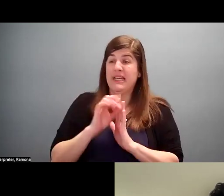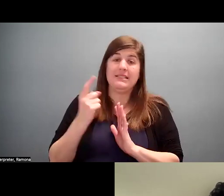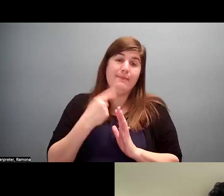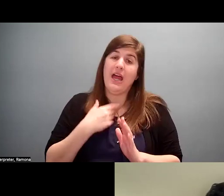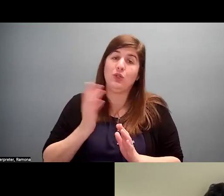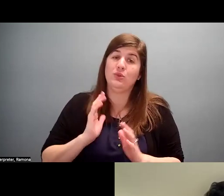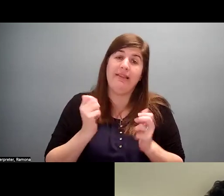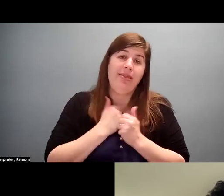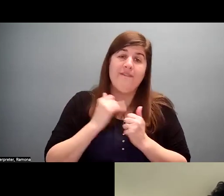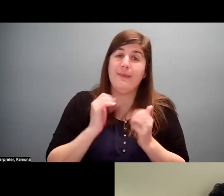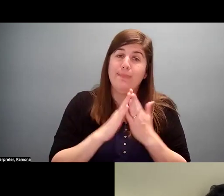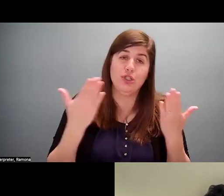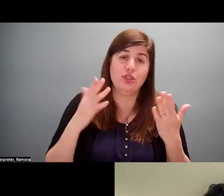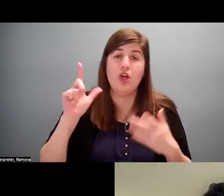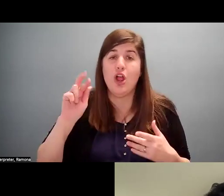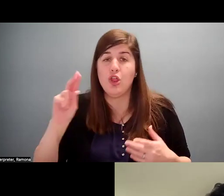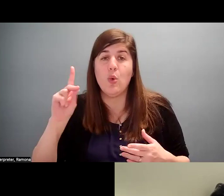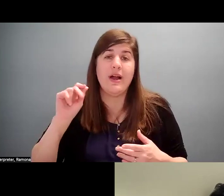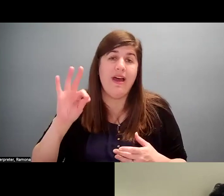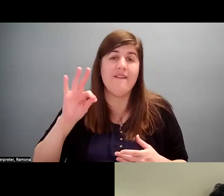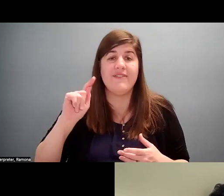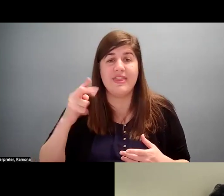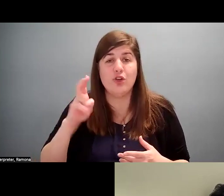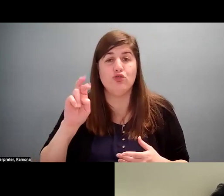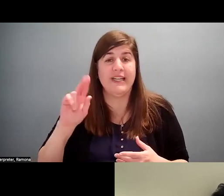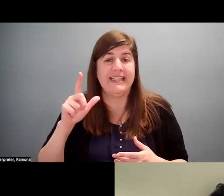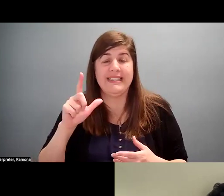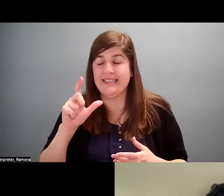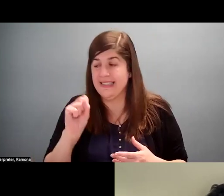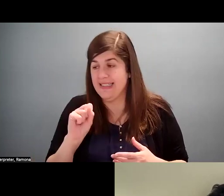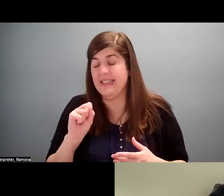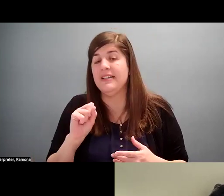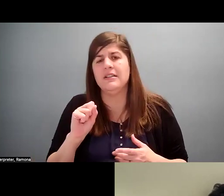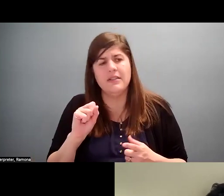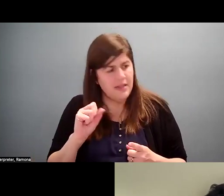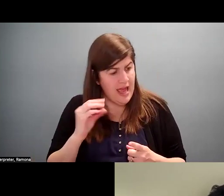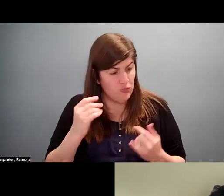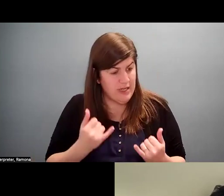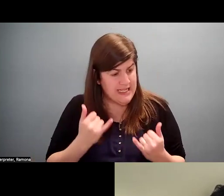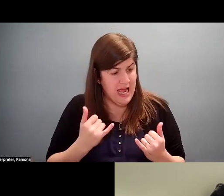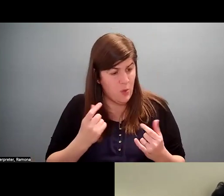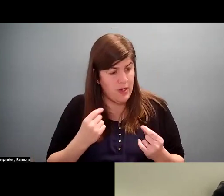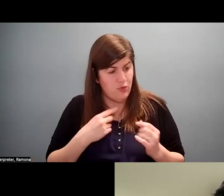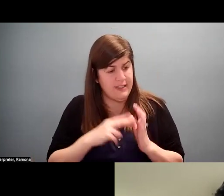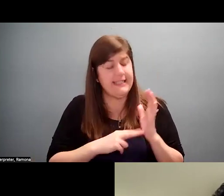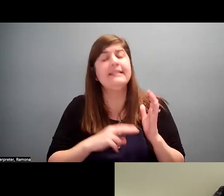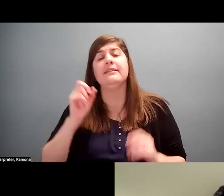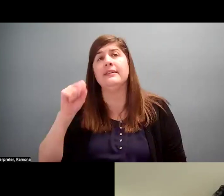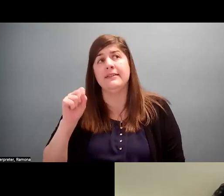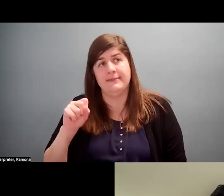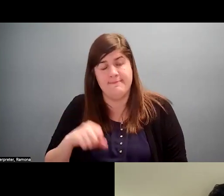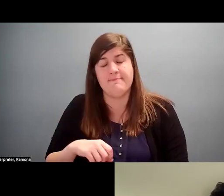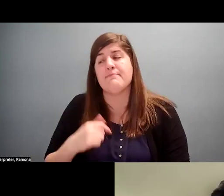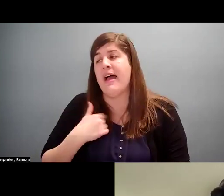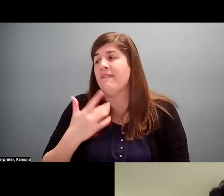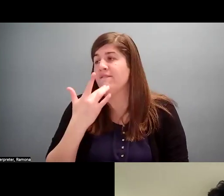books a lot. So the Lord of the Rings, like the three books. And what was the second question like right now? Mhm. Um,